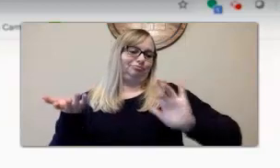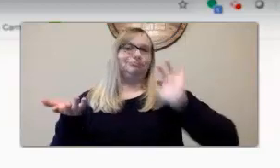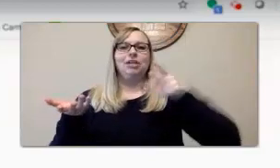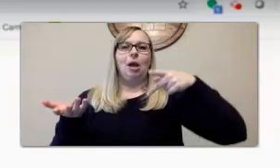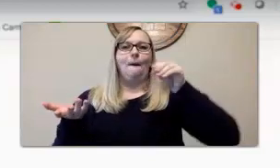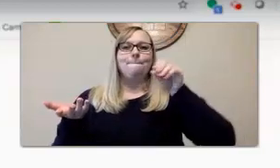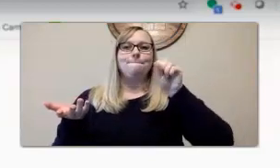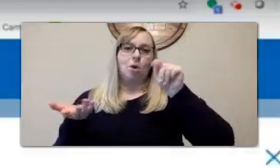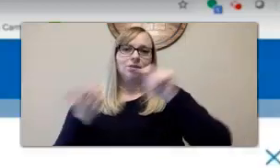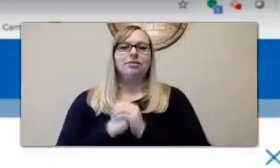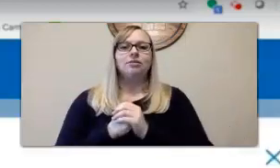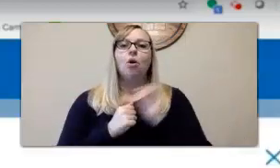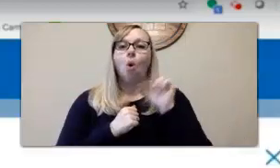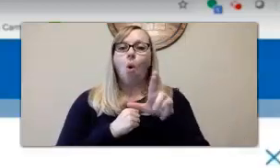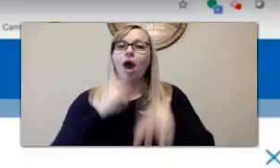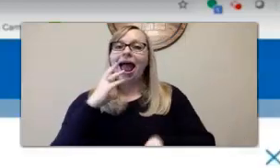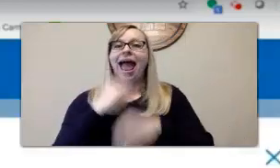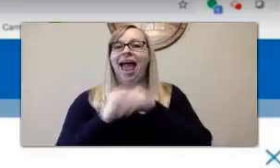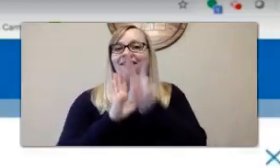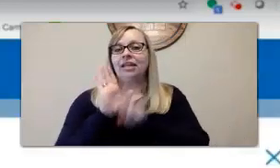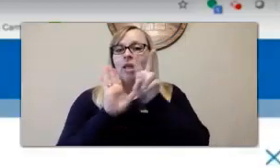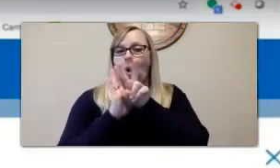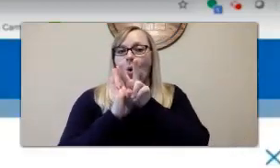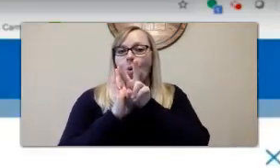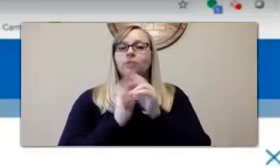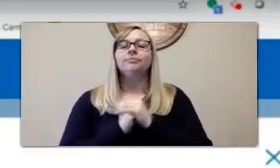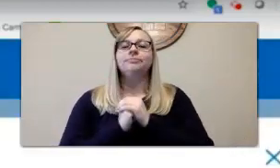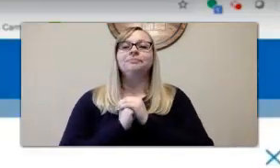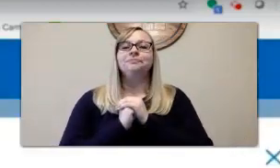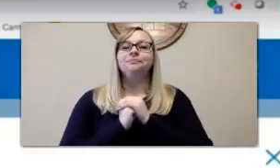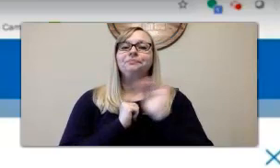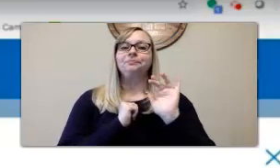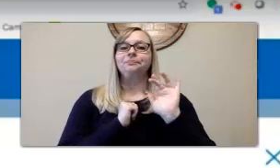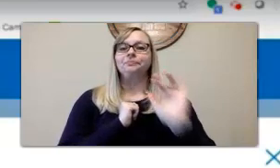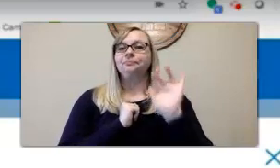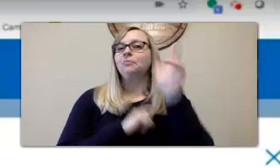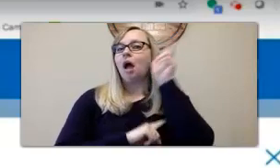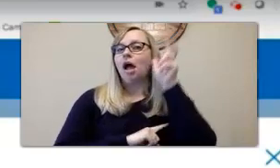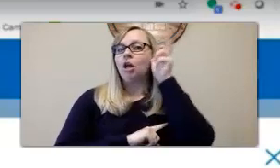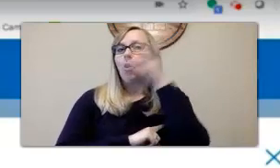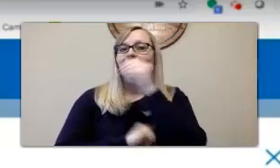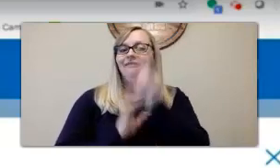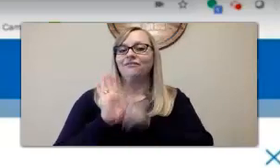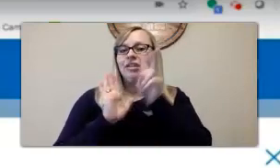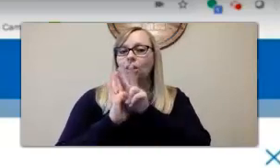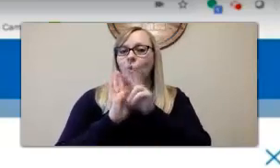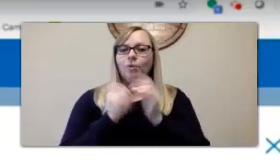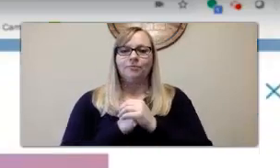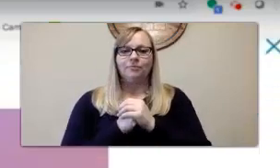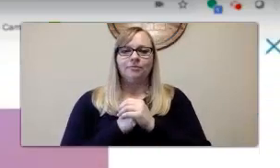present. You can also choose to add a video. I am going to add a video and a